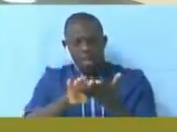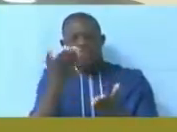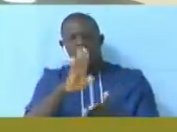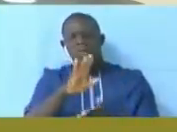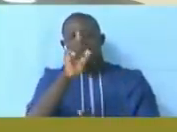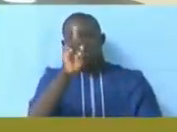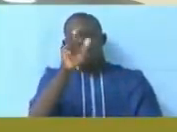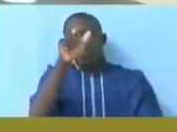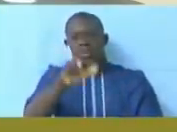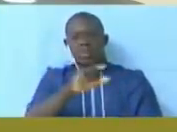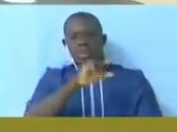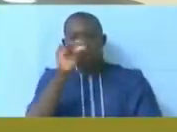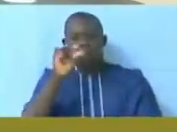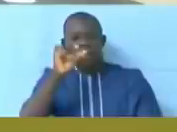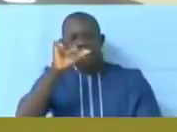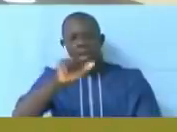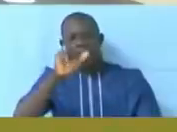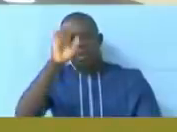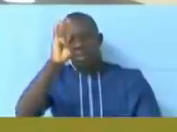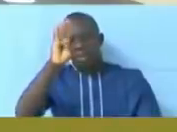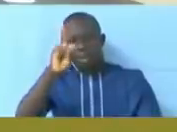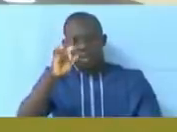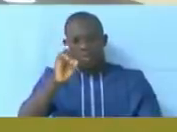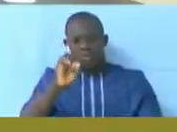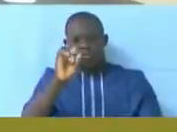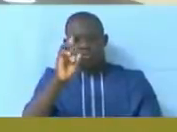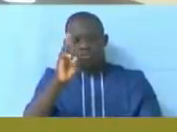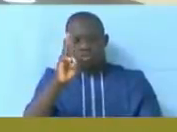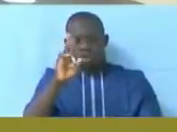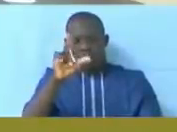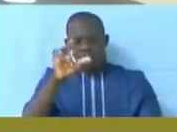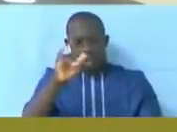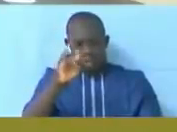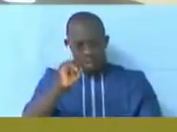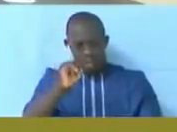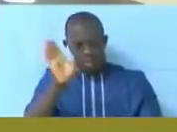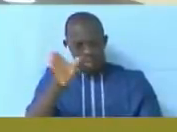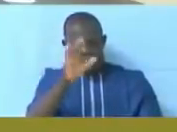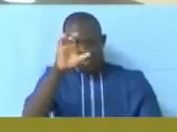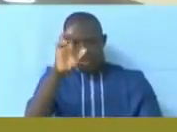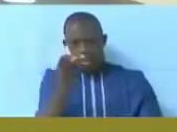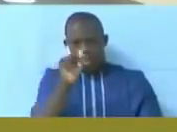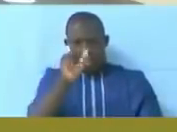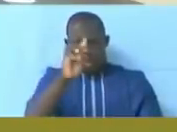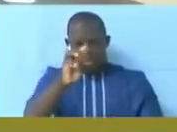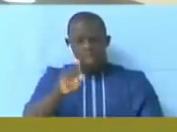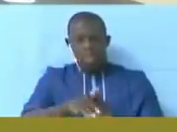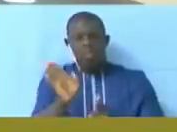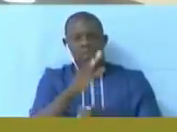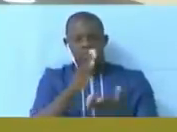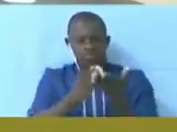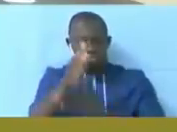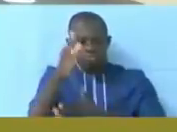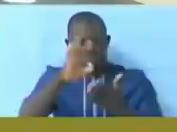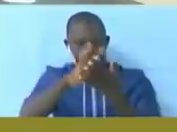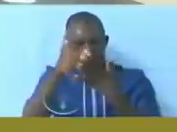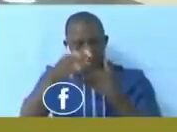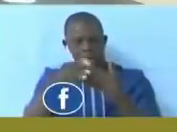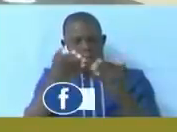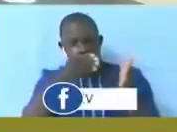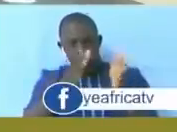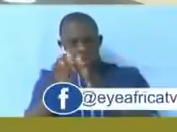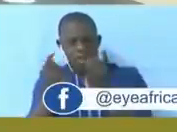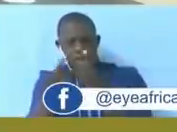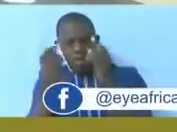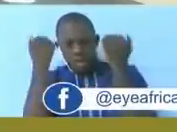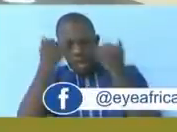nang ayasa membu mobulu ikafo me kendingili ikafo me Abdullahi Cham Sukuta ba isata oro. They went through the transfer process. Itata kuul mbele lua